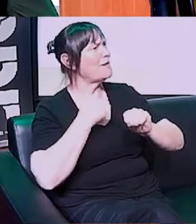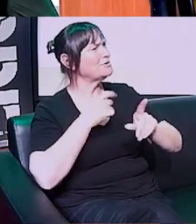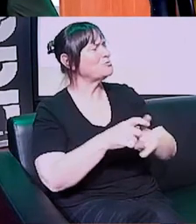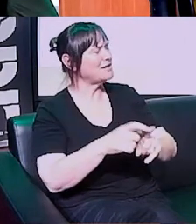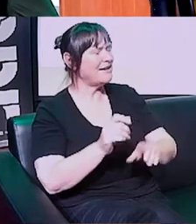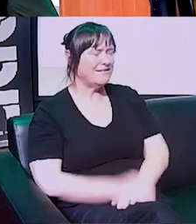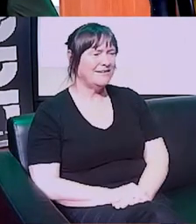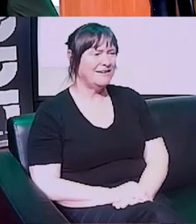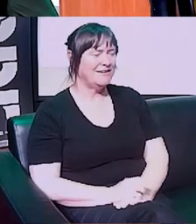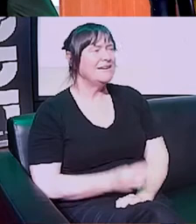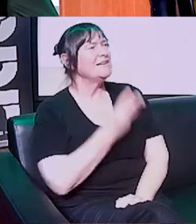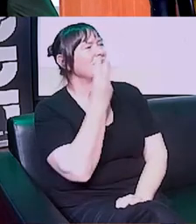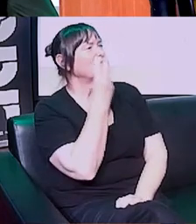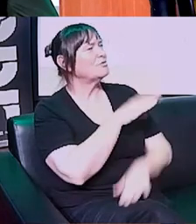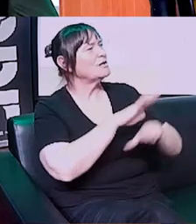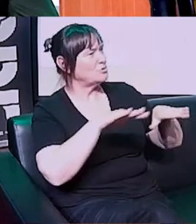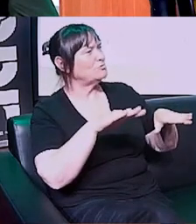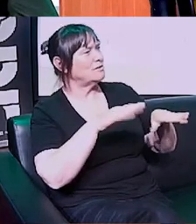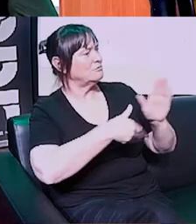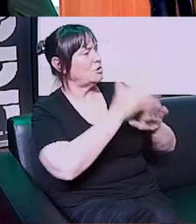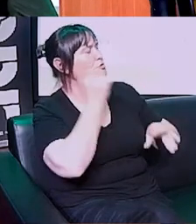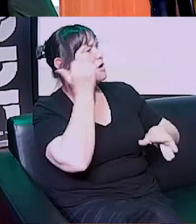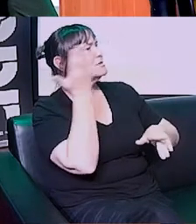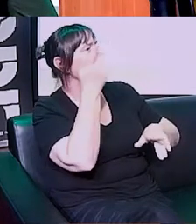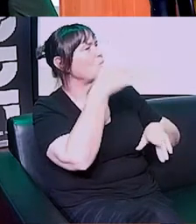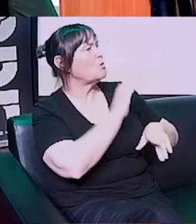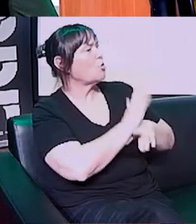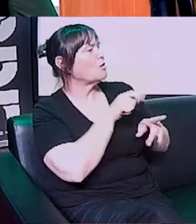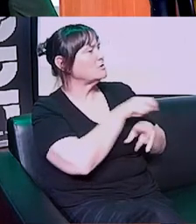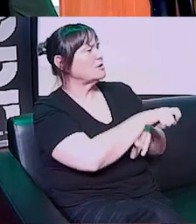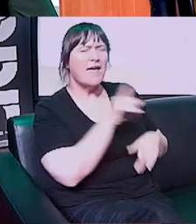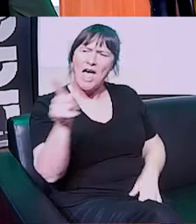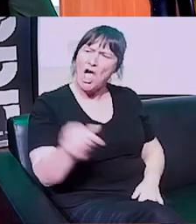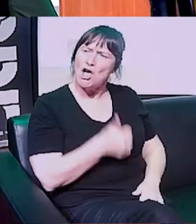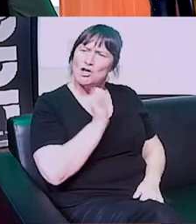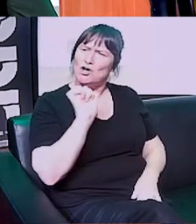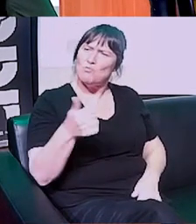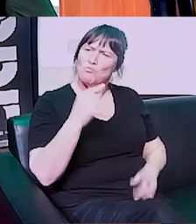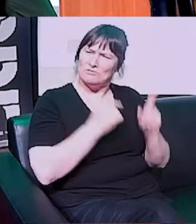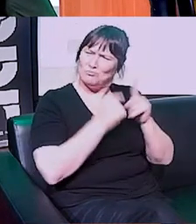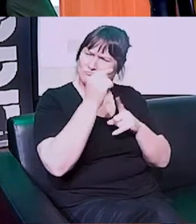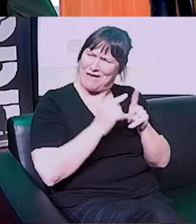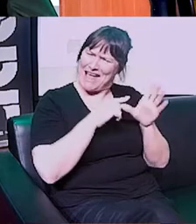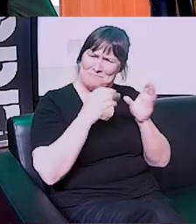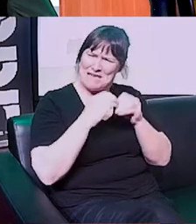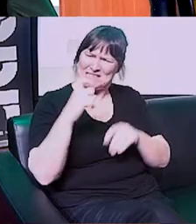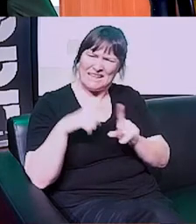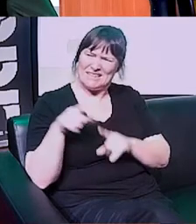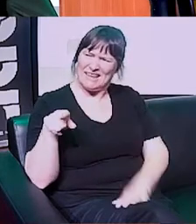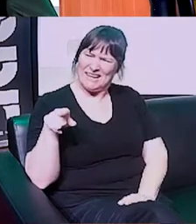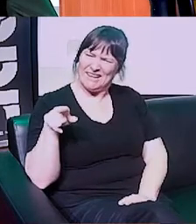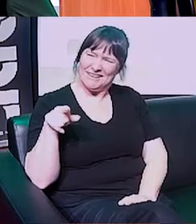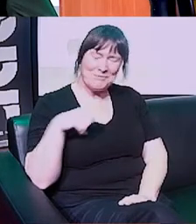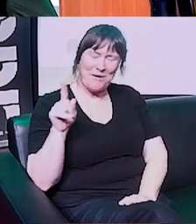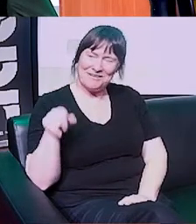And 3 of my kids are at the Kutakaupapa on Grey Street. So I am... What grade did she get? And what is it, a reflection on your daughter or Tangi? She's graduating from